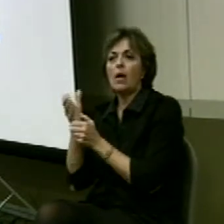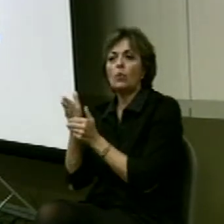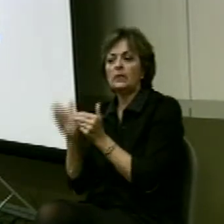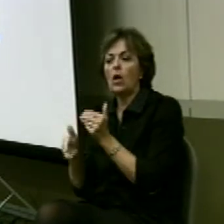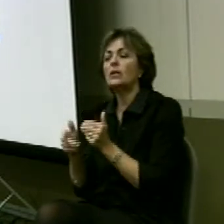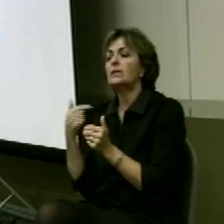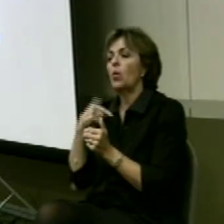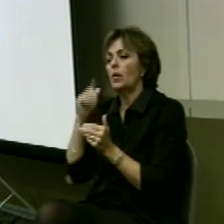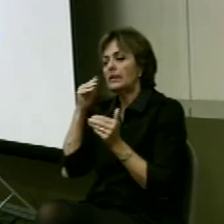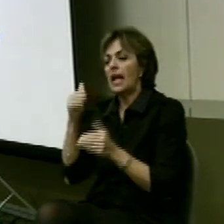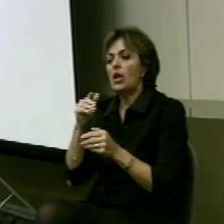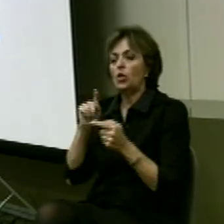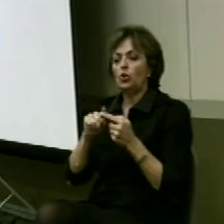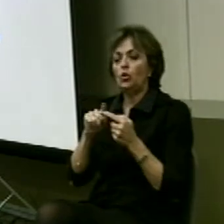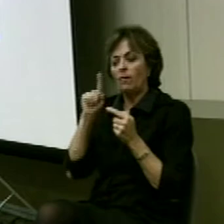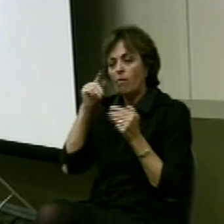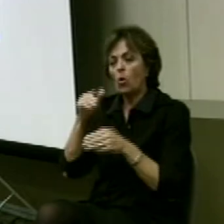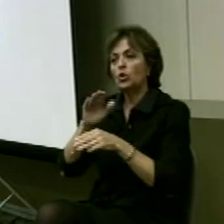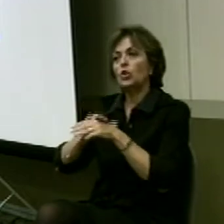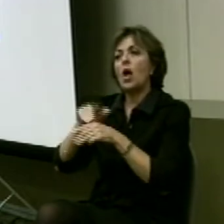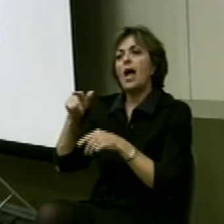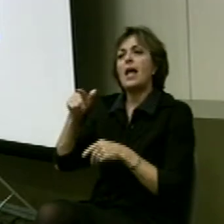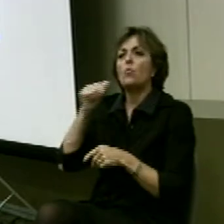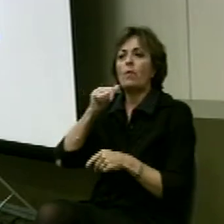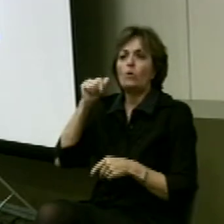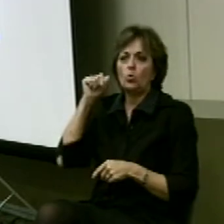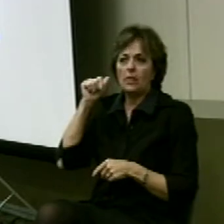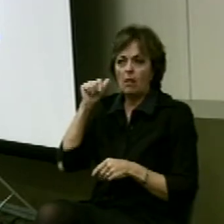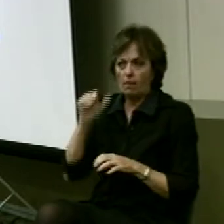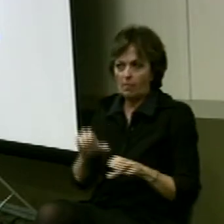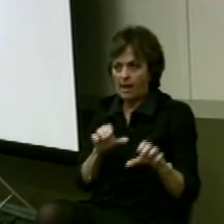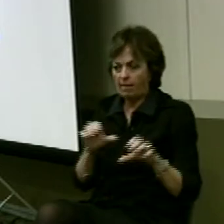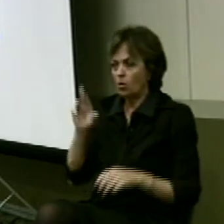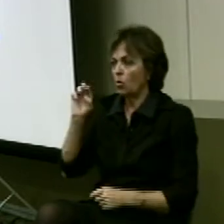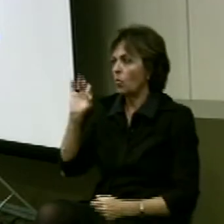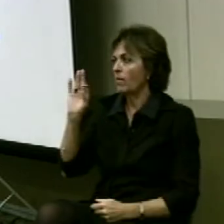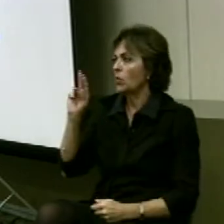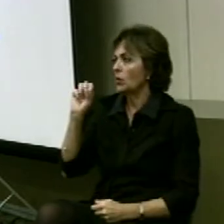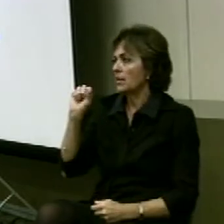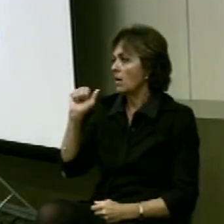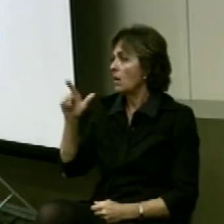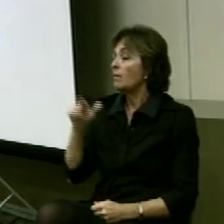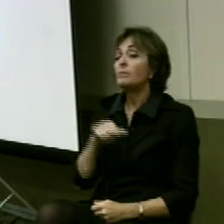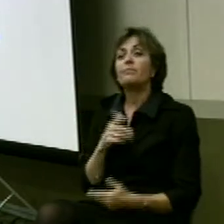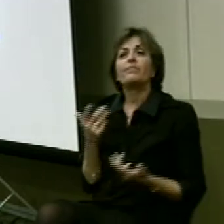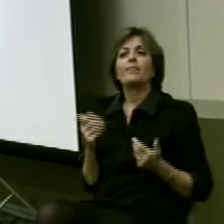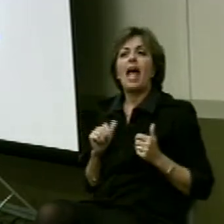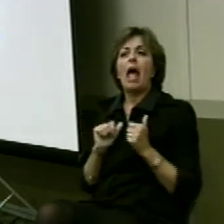easy to have results at first. So we decided to focus on the refusal behaviors.